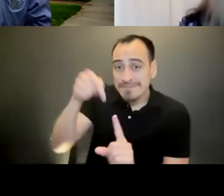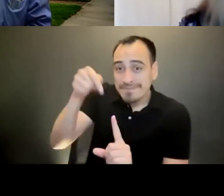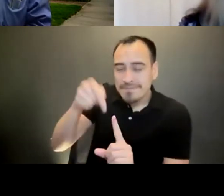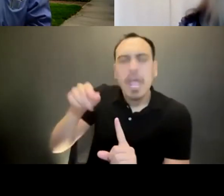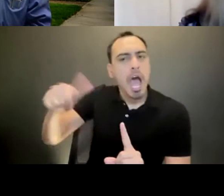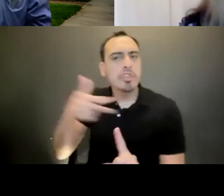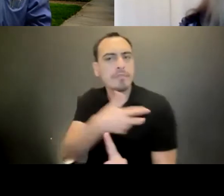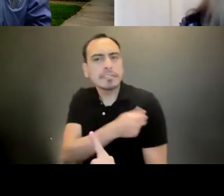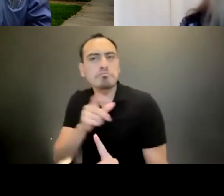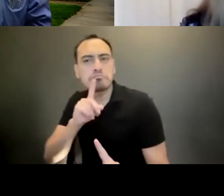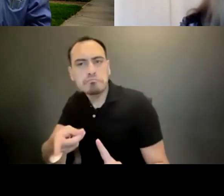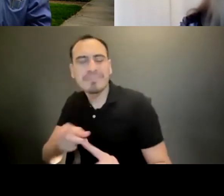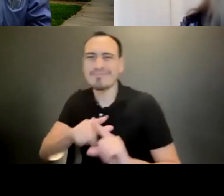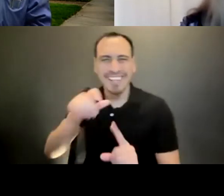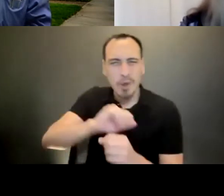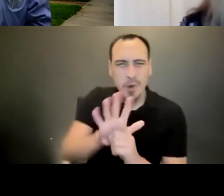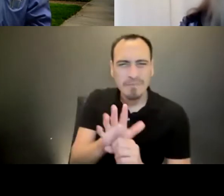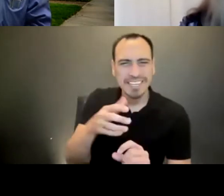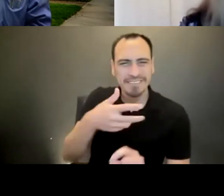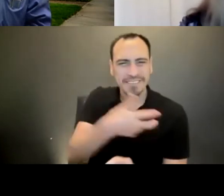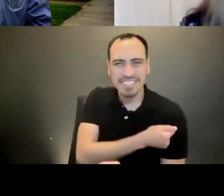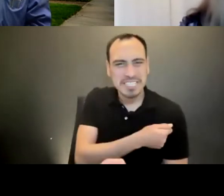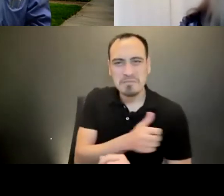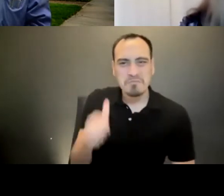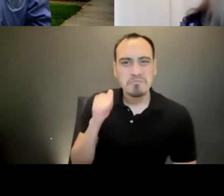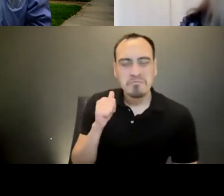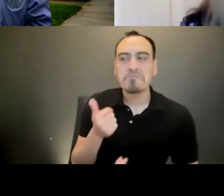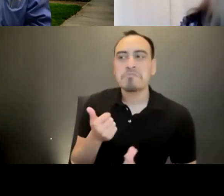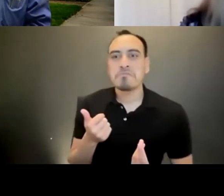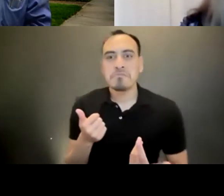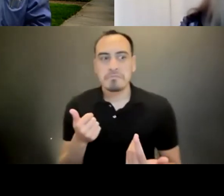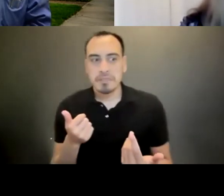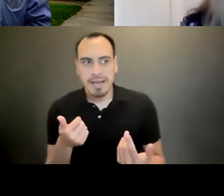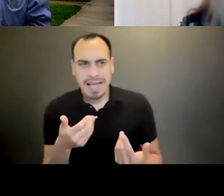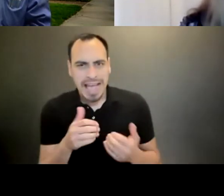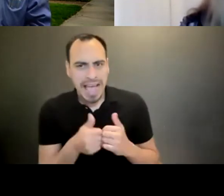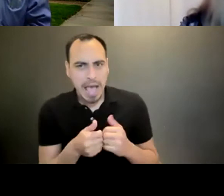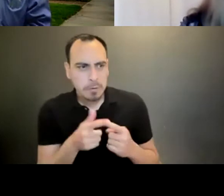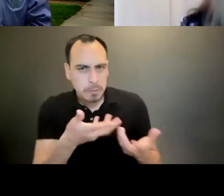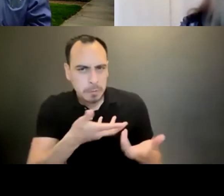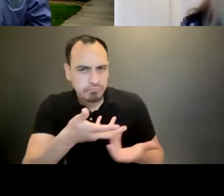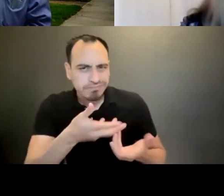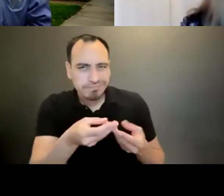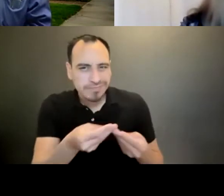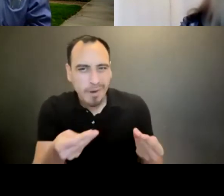you don't really know what you're supposed to be discussing, when you can't really address anything directly.